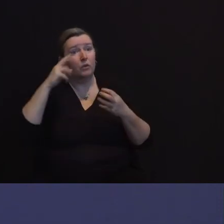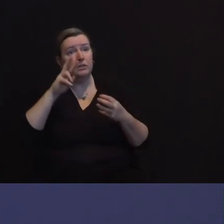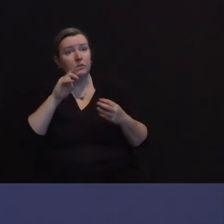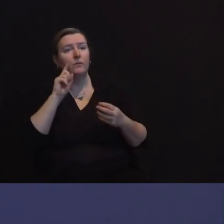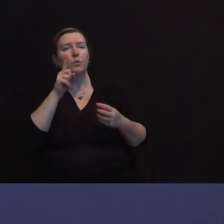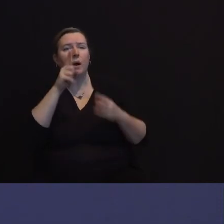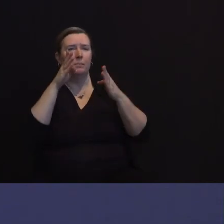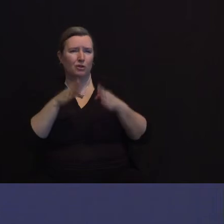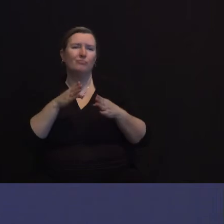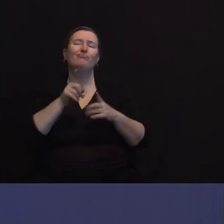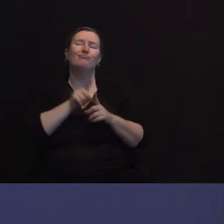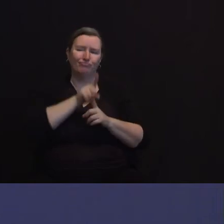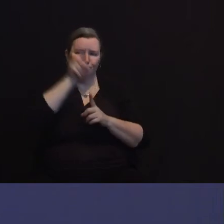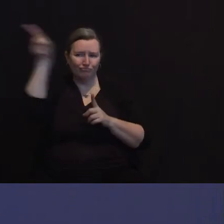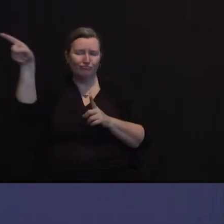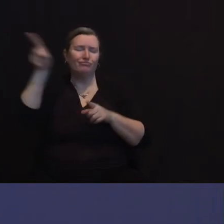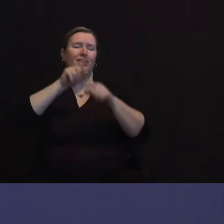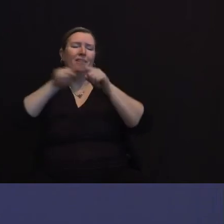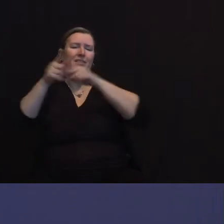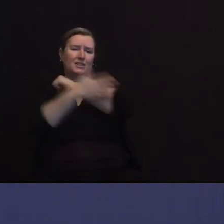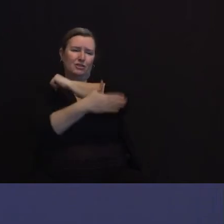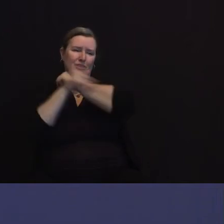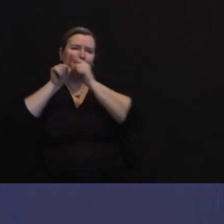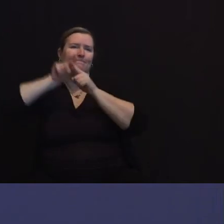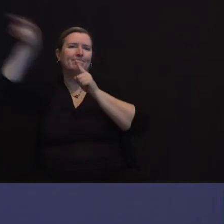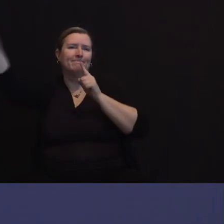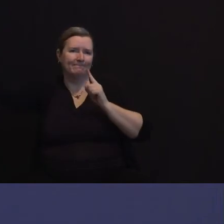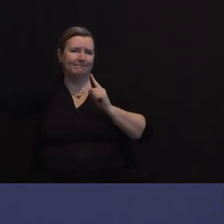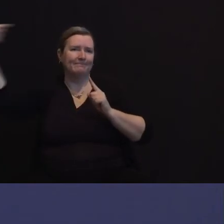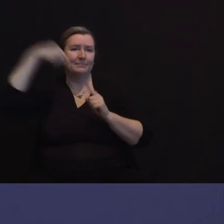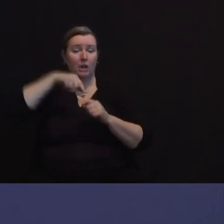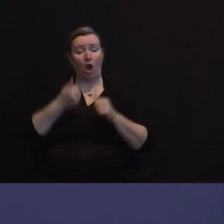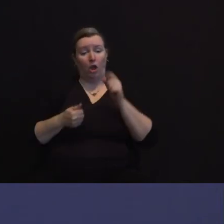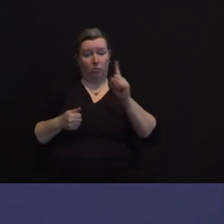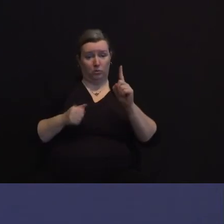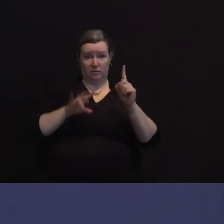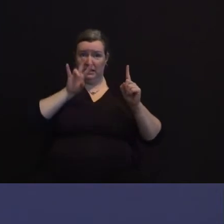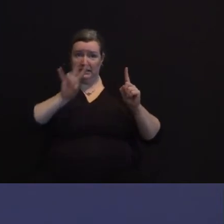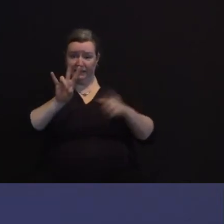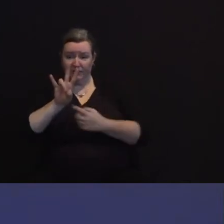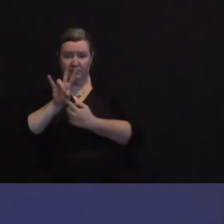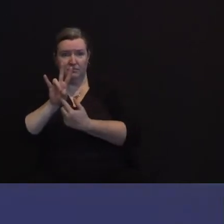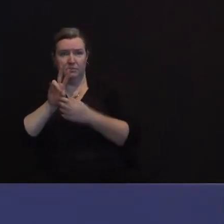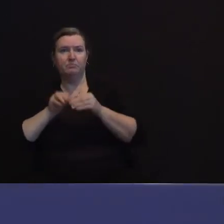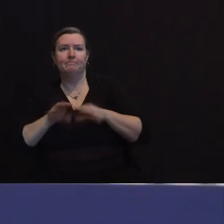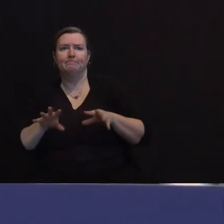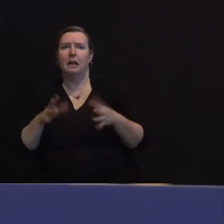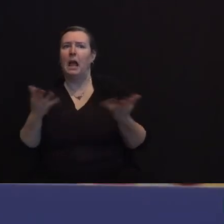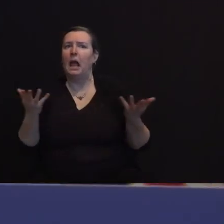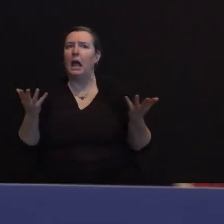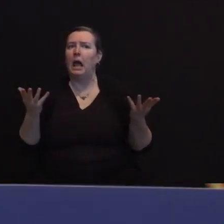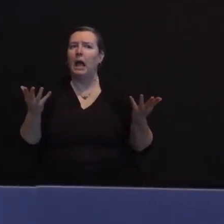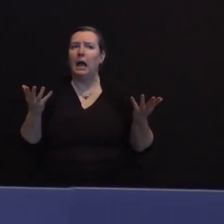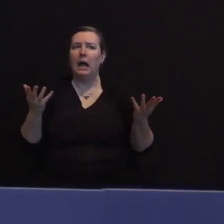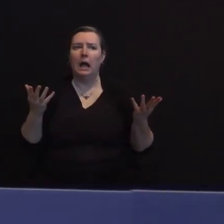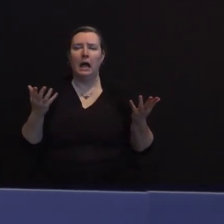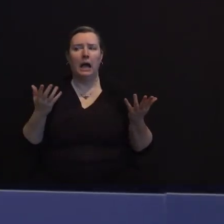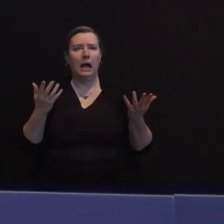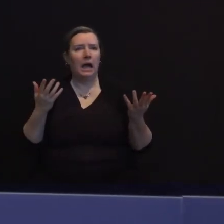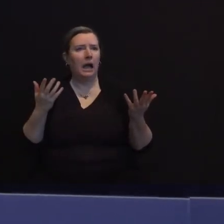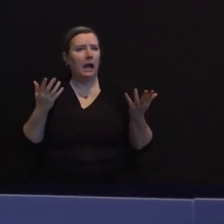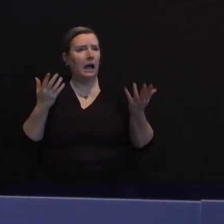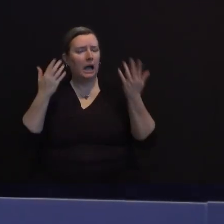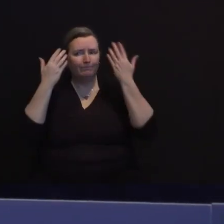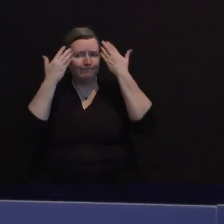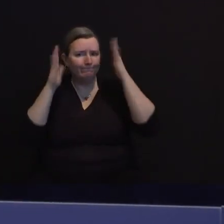is community spread? Yeah, I wouldn't call it community spread. We don't know yet. We don't know. Doing the Yep. contact tracing.